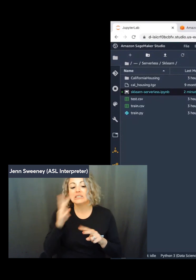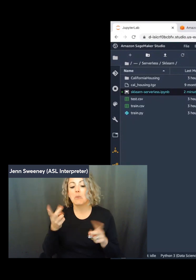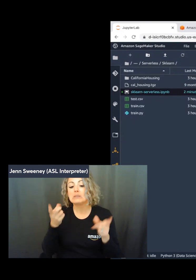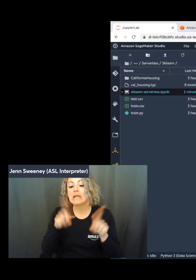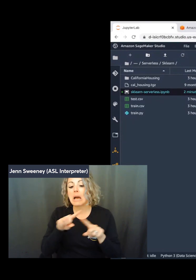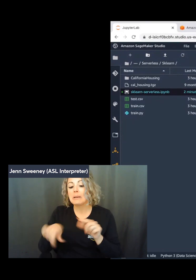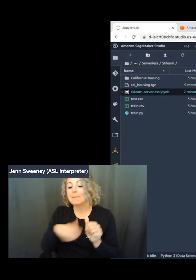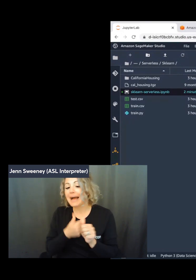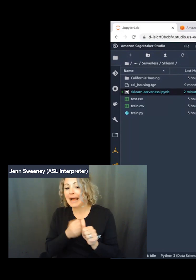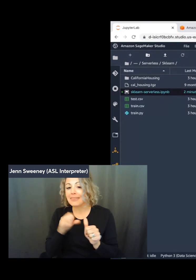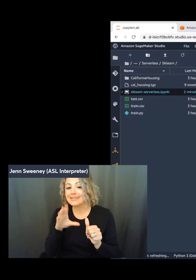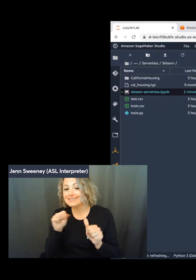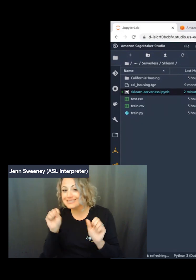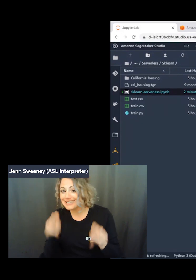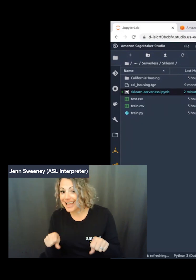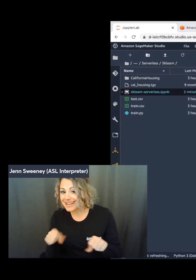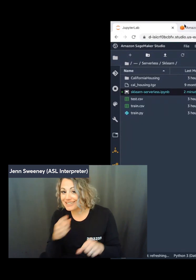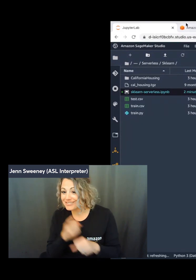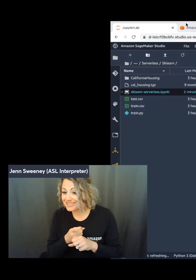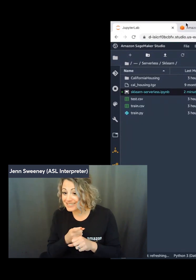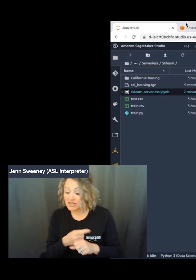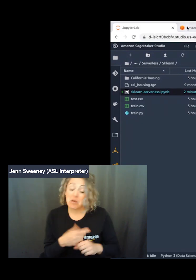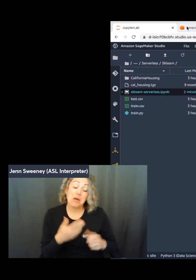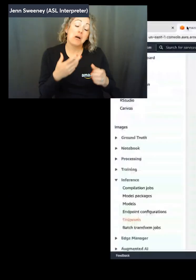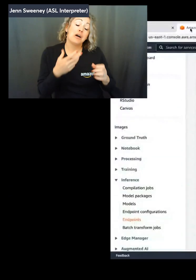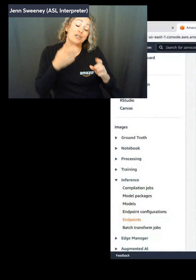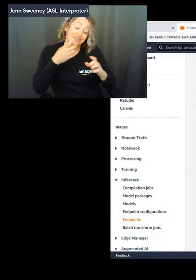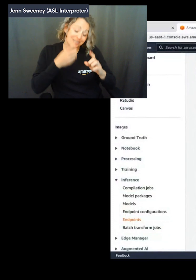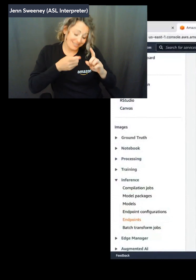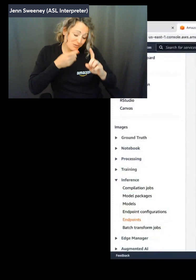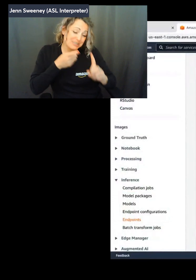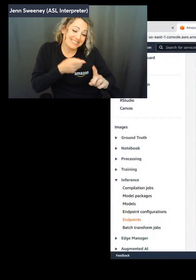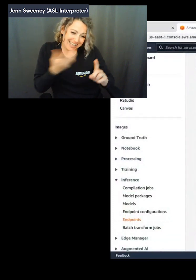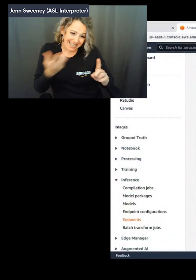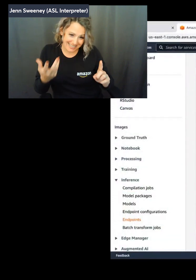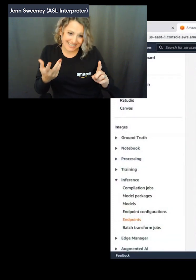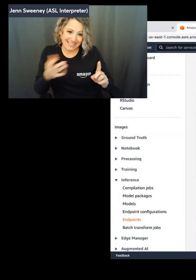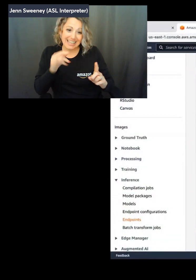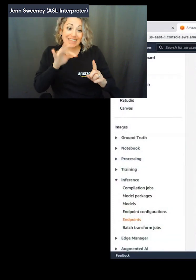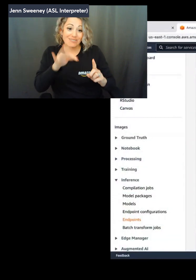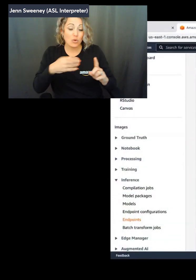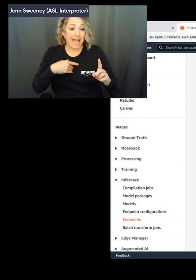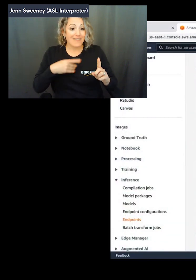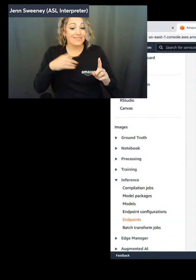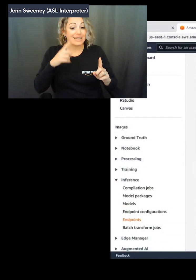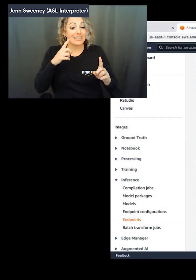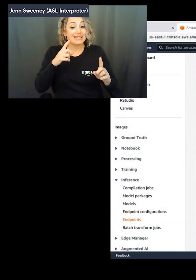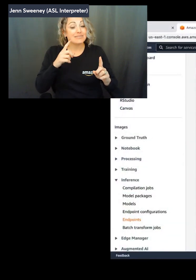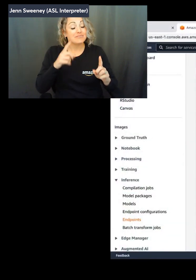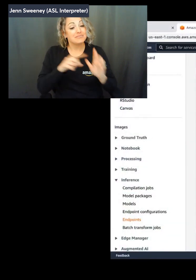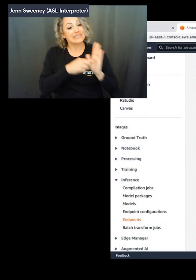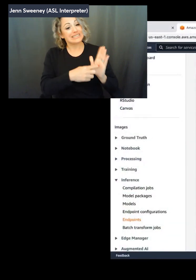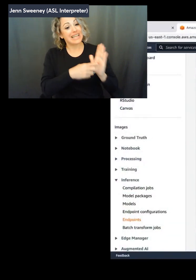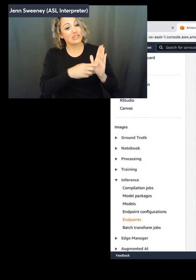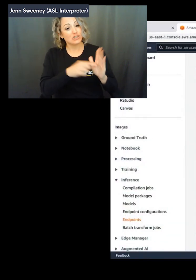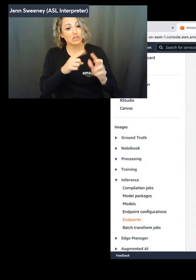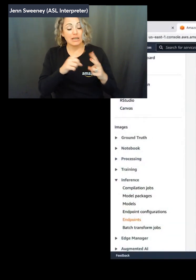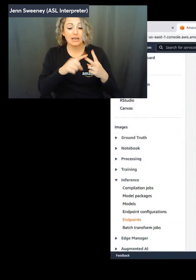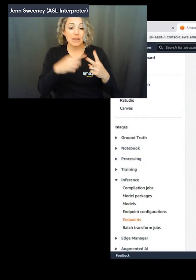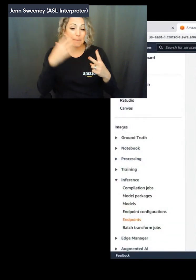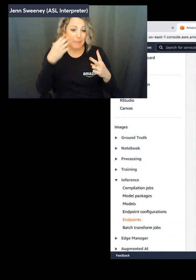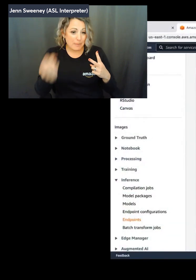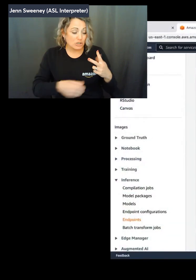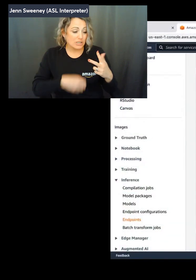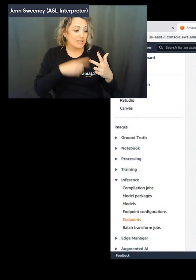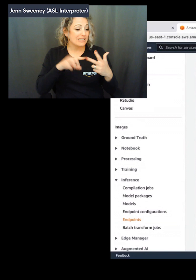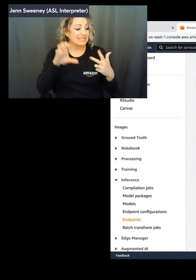scenes. So to an extent, right? So if you have if you have invocations, memory util, CPU util, you can see all